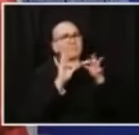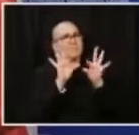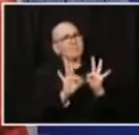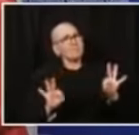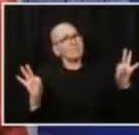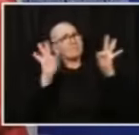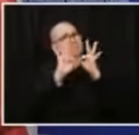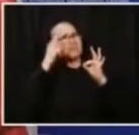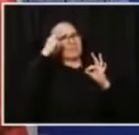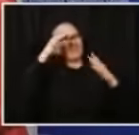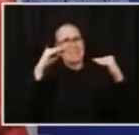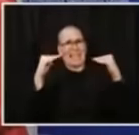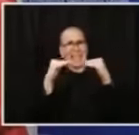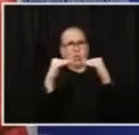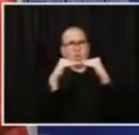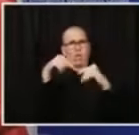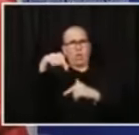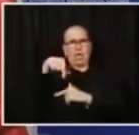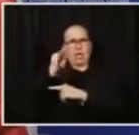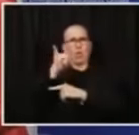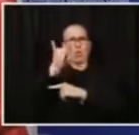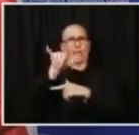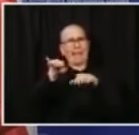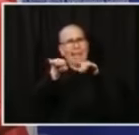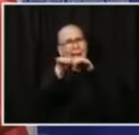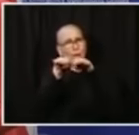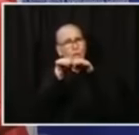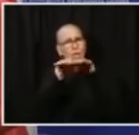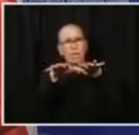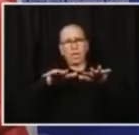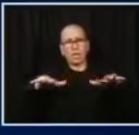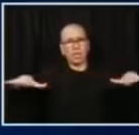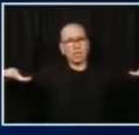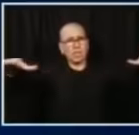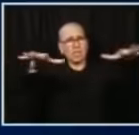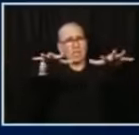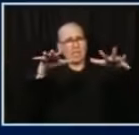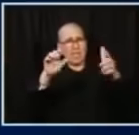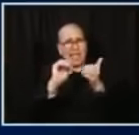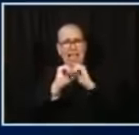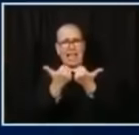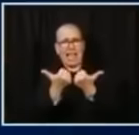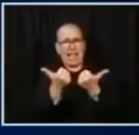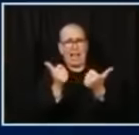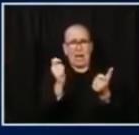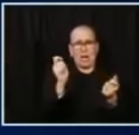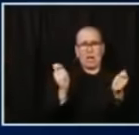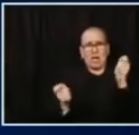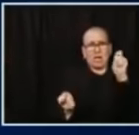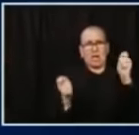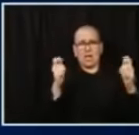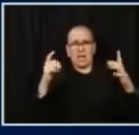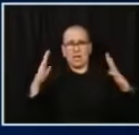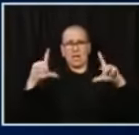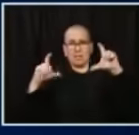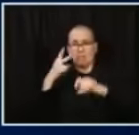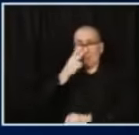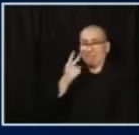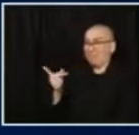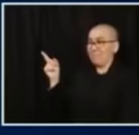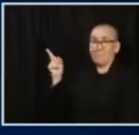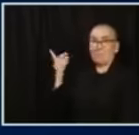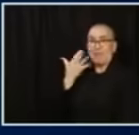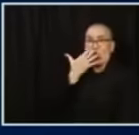allocation work group discussed how vaccine should be distributed regionally. And as I said, part of that is based on